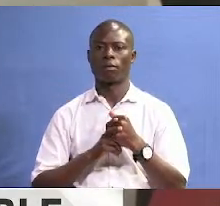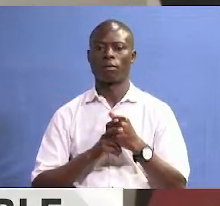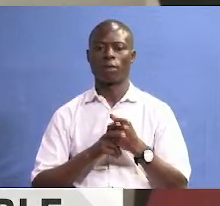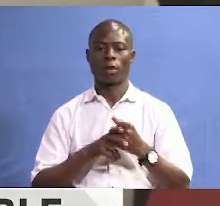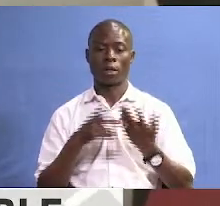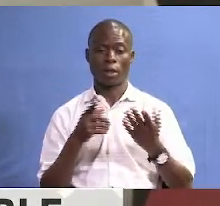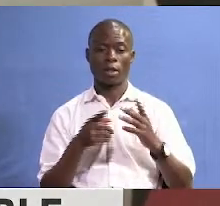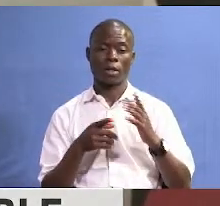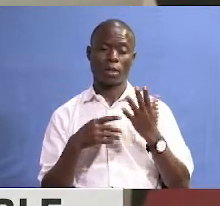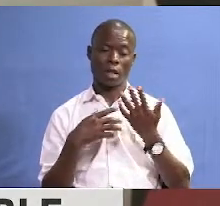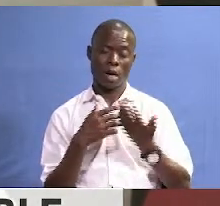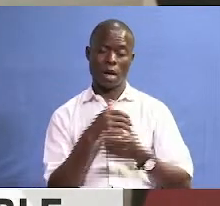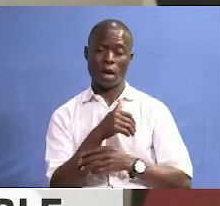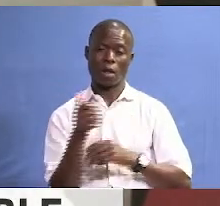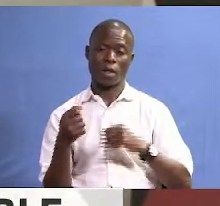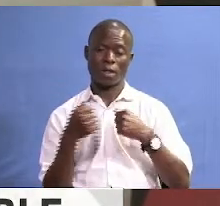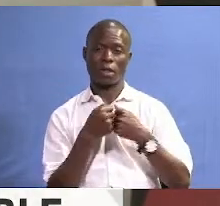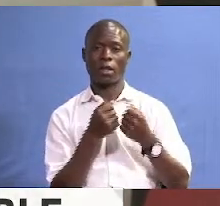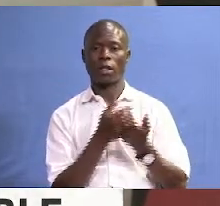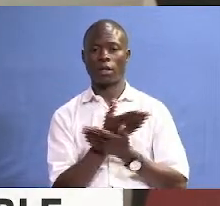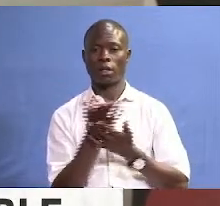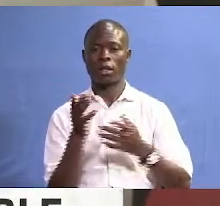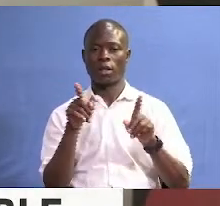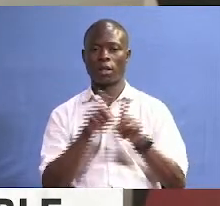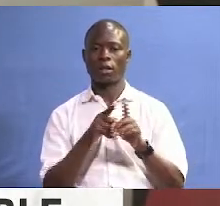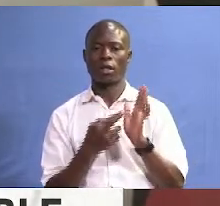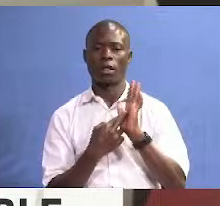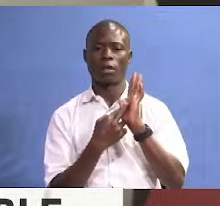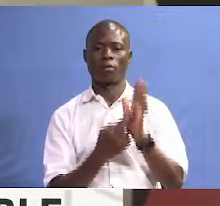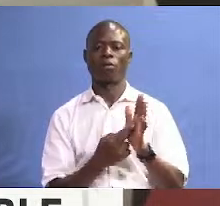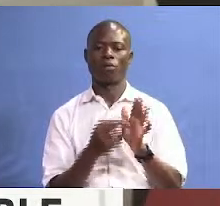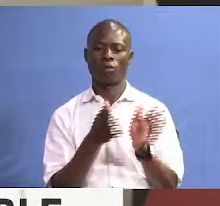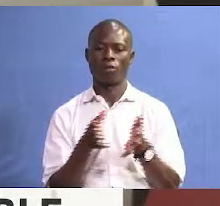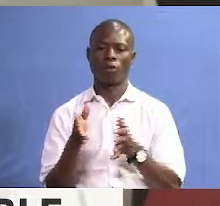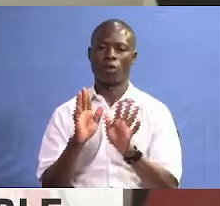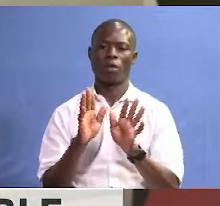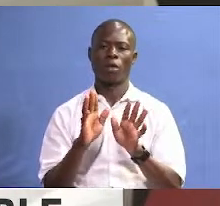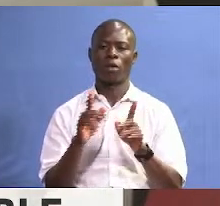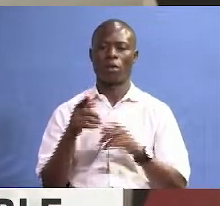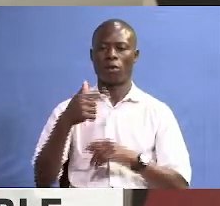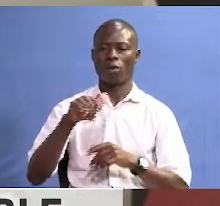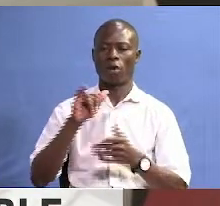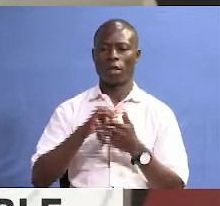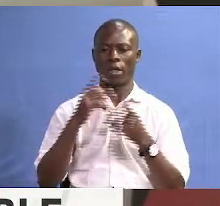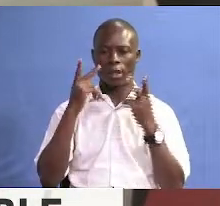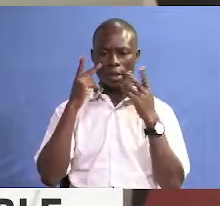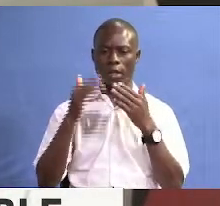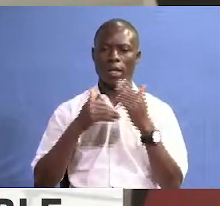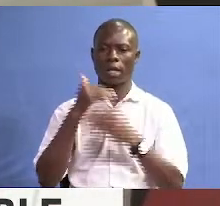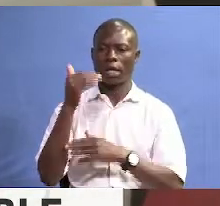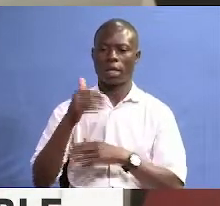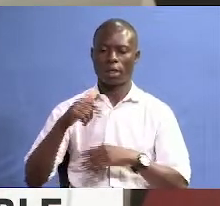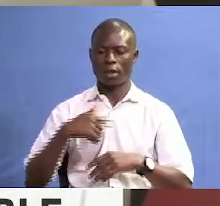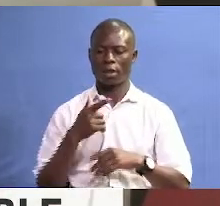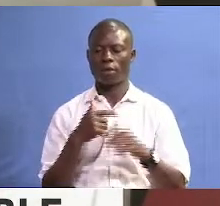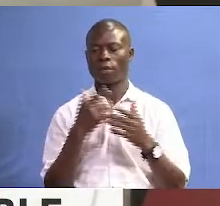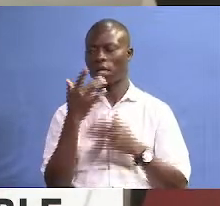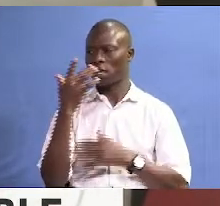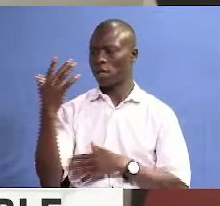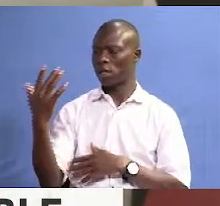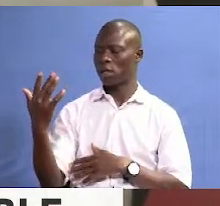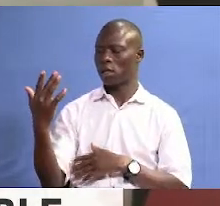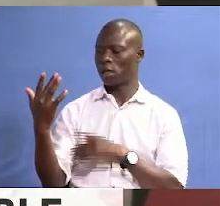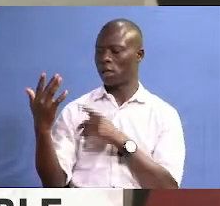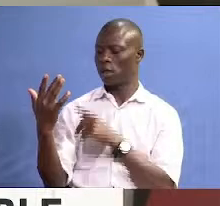major challenge that also presents an opportunity for us to look at ourselves in the mirror,